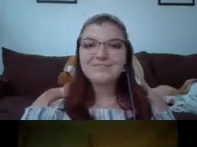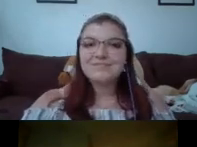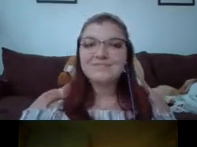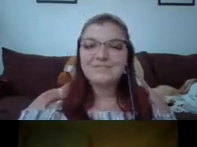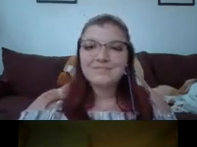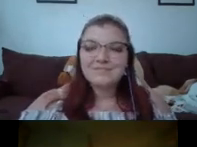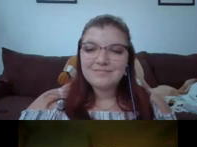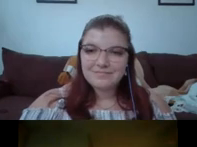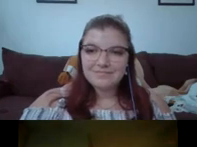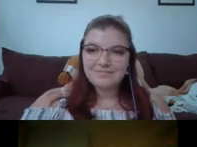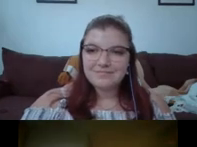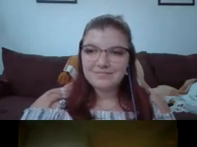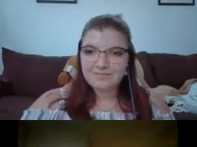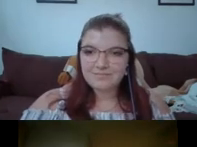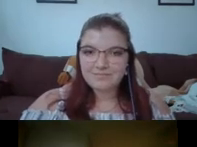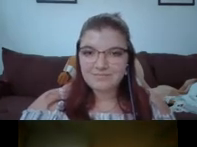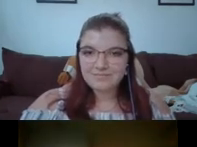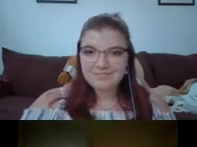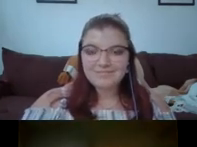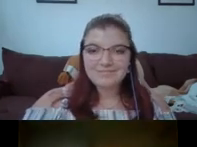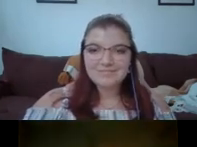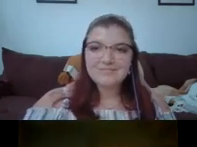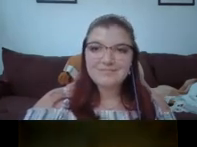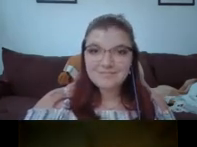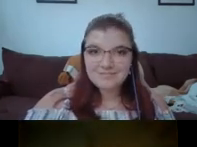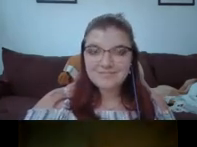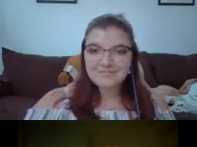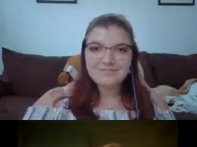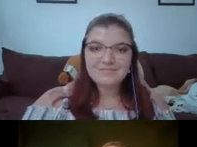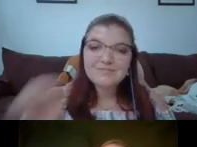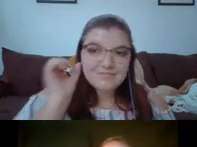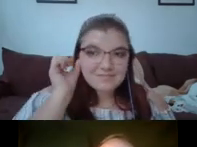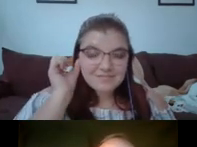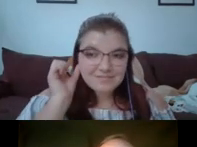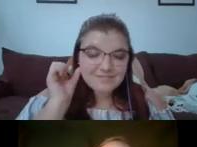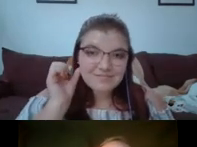dramatic change. And that would be the